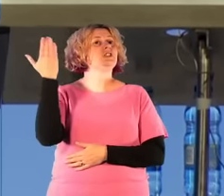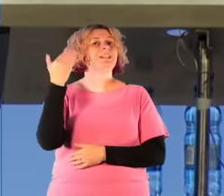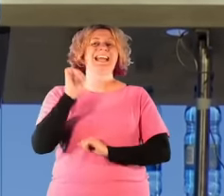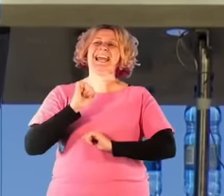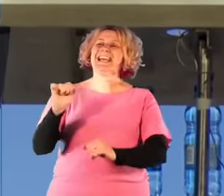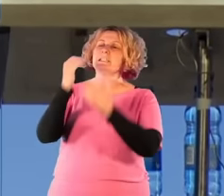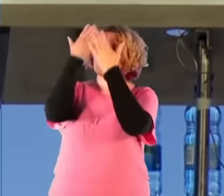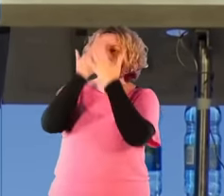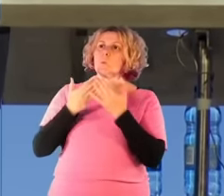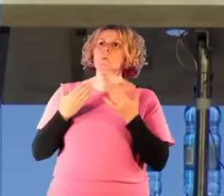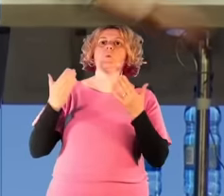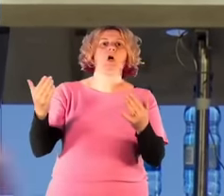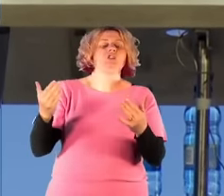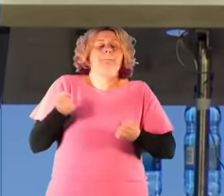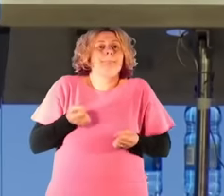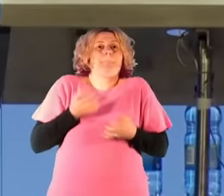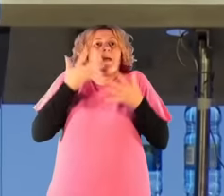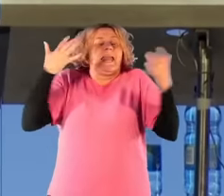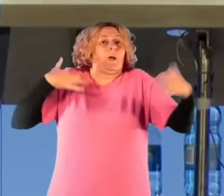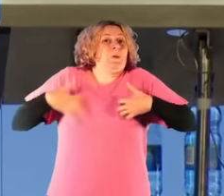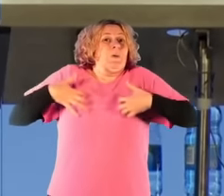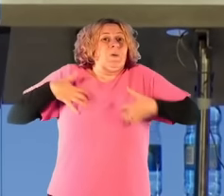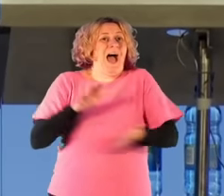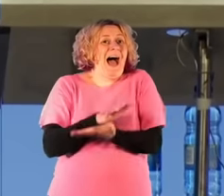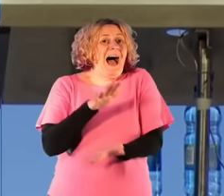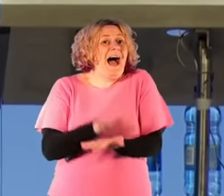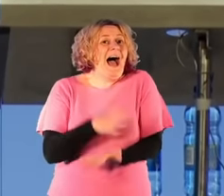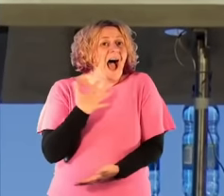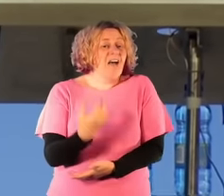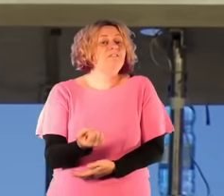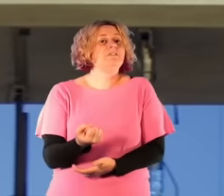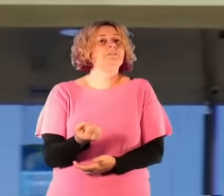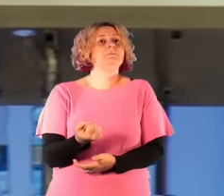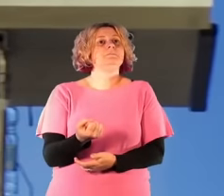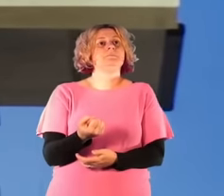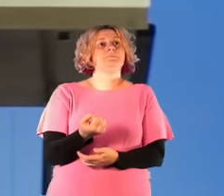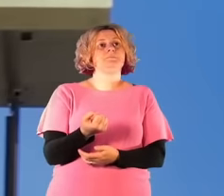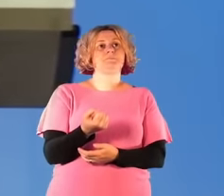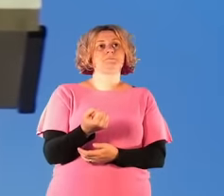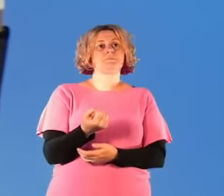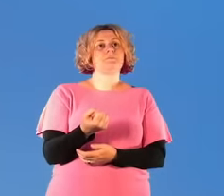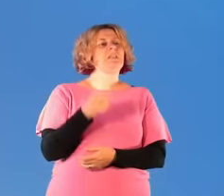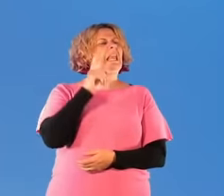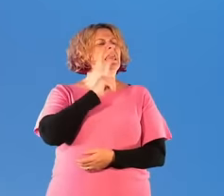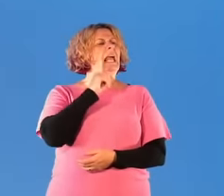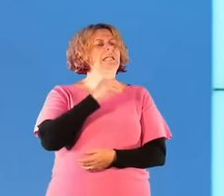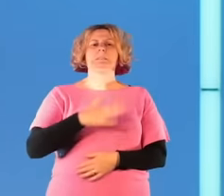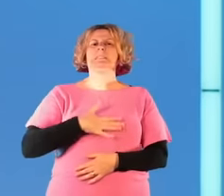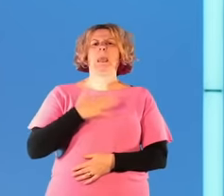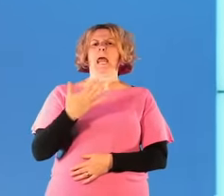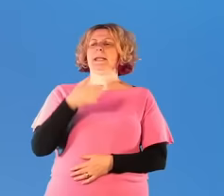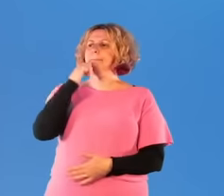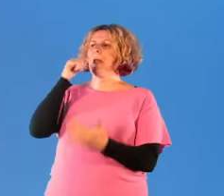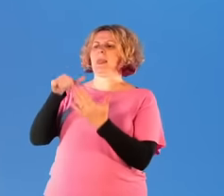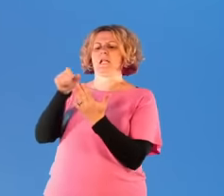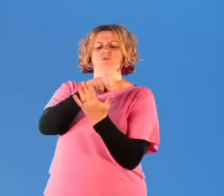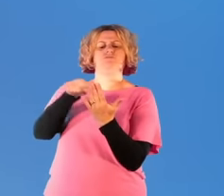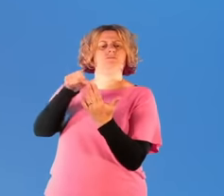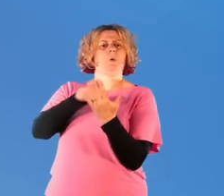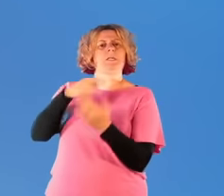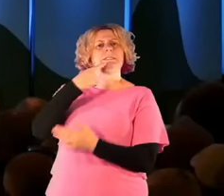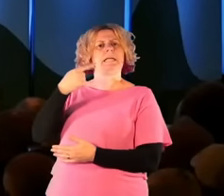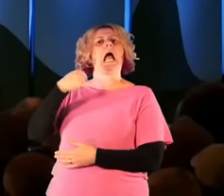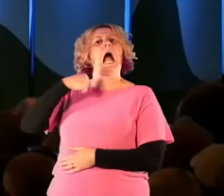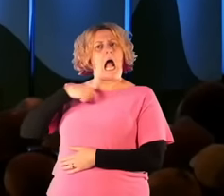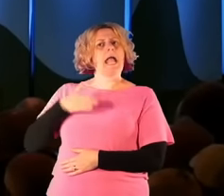worship, bubbling over with joy. And a lady didn't like it. She wrote to him, she said, "Mr. Spurgeon, I came to your tabernacle